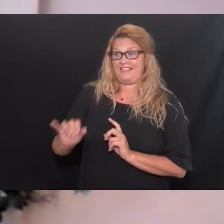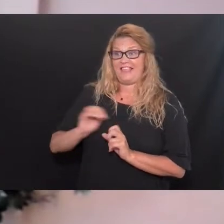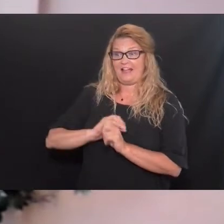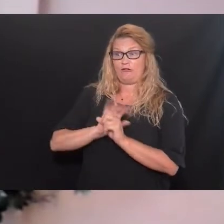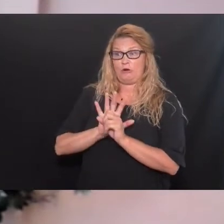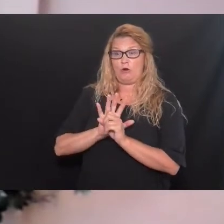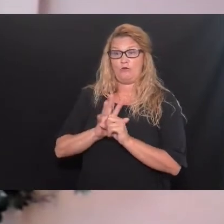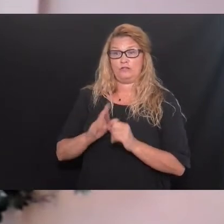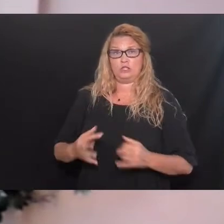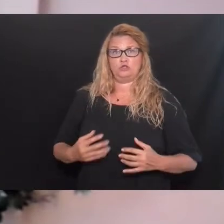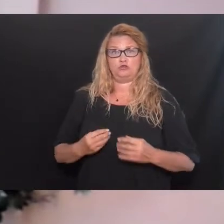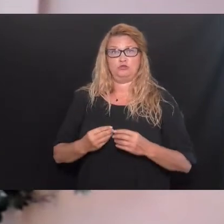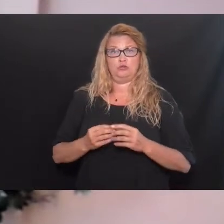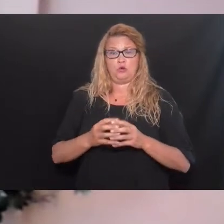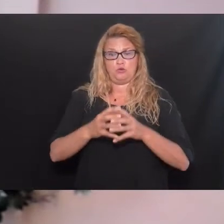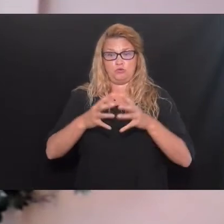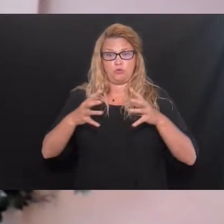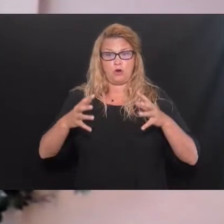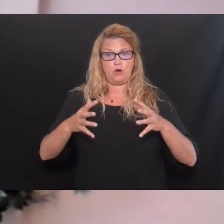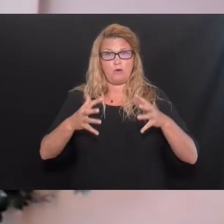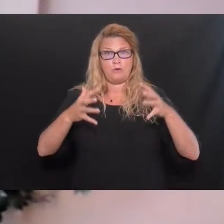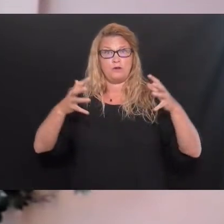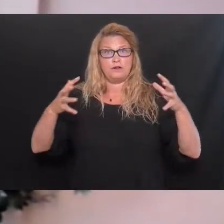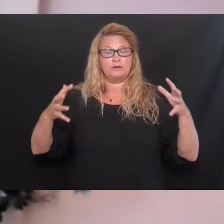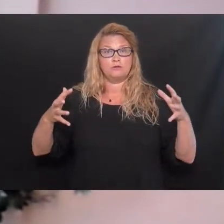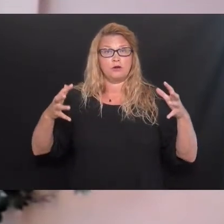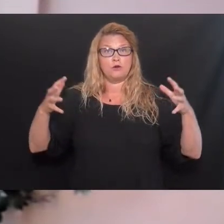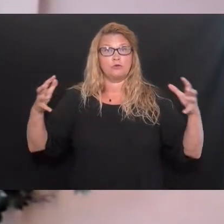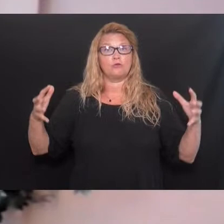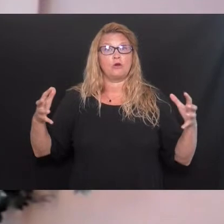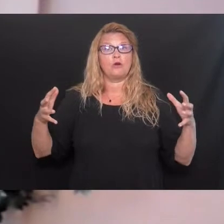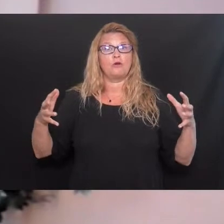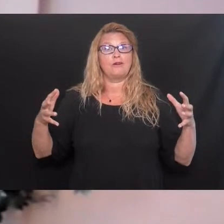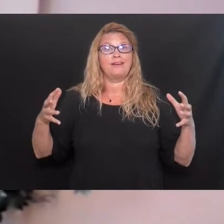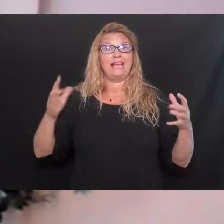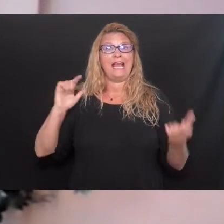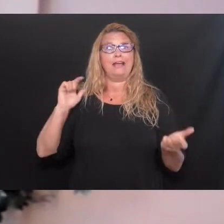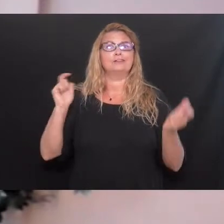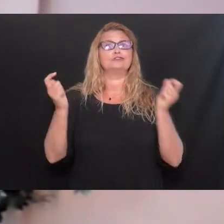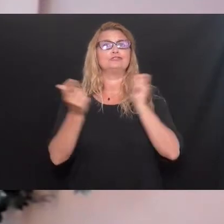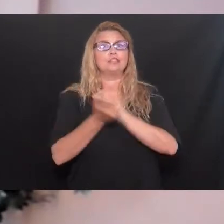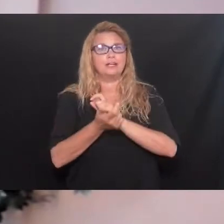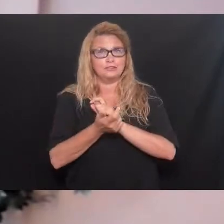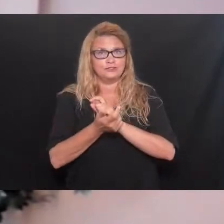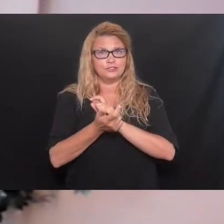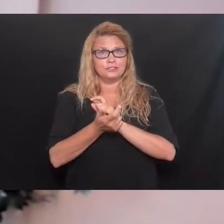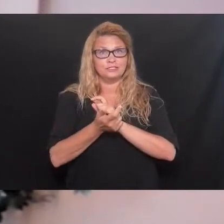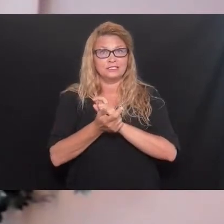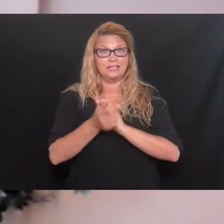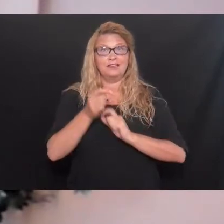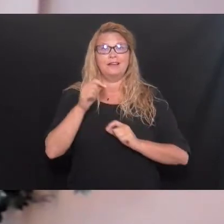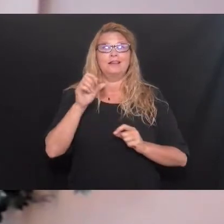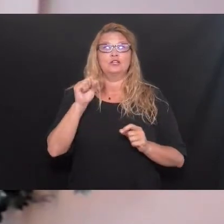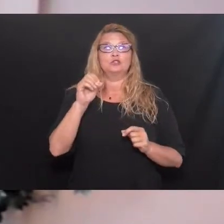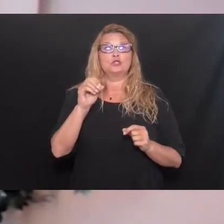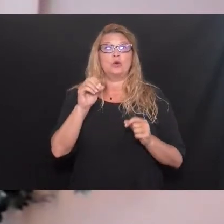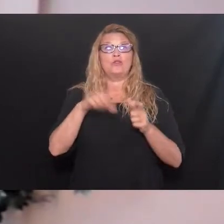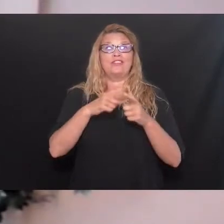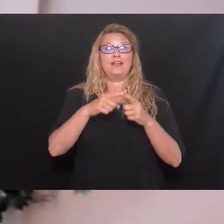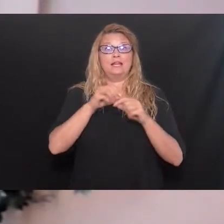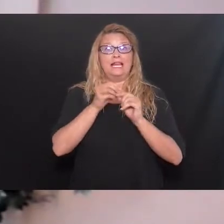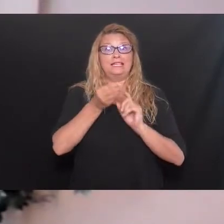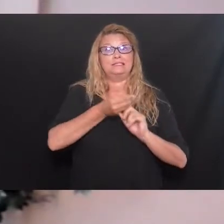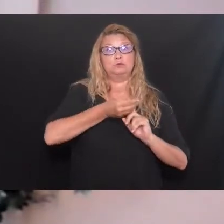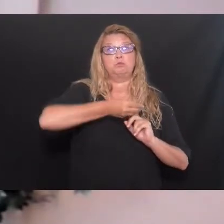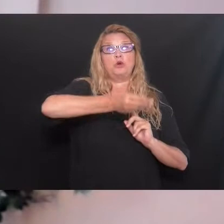replicate inside of people who have not been vaccinated. And the virus is a messy replicator, so it makes